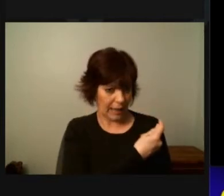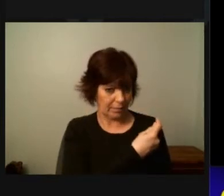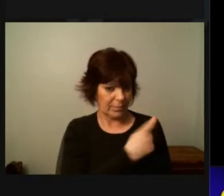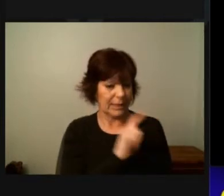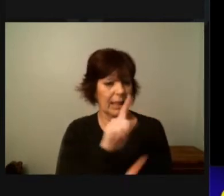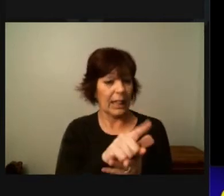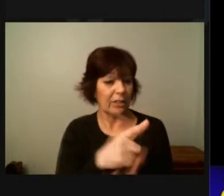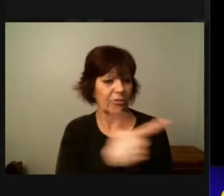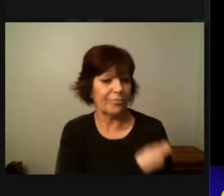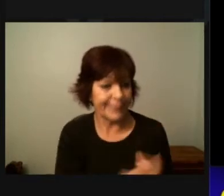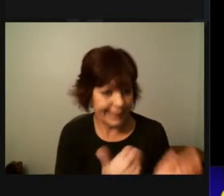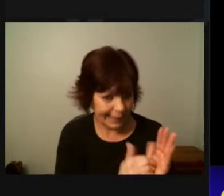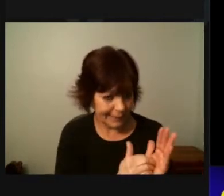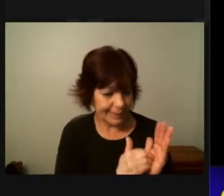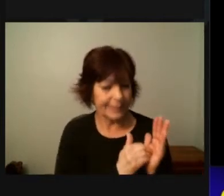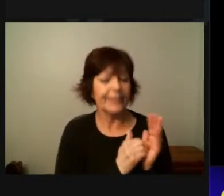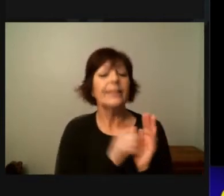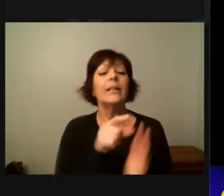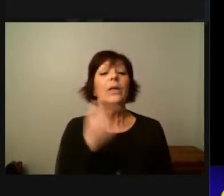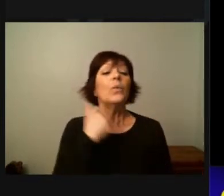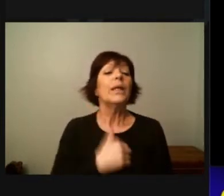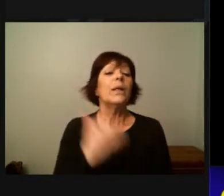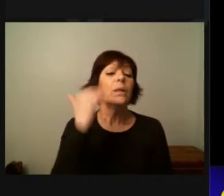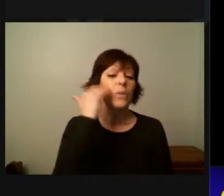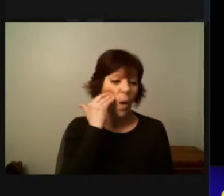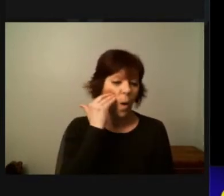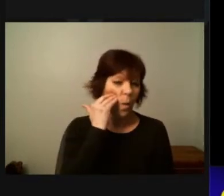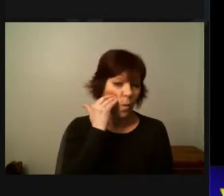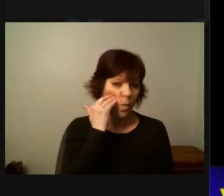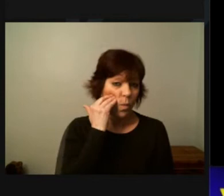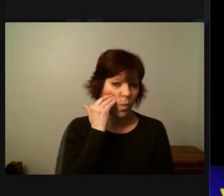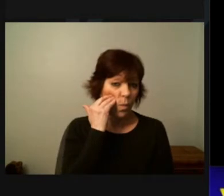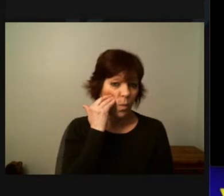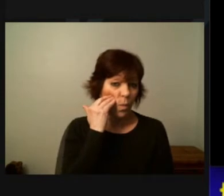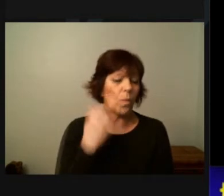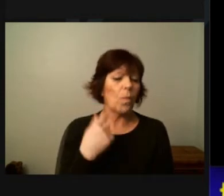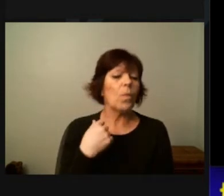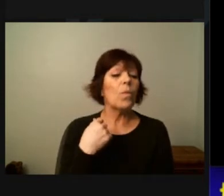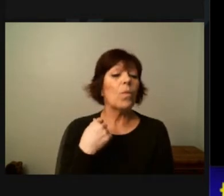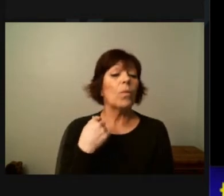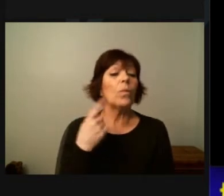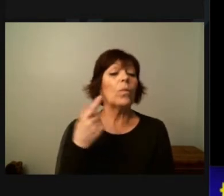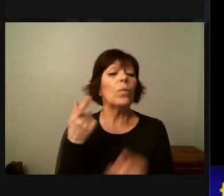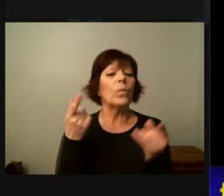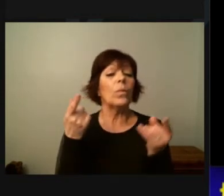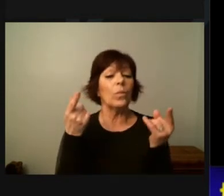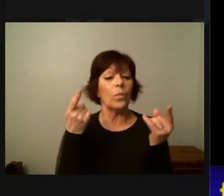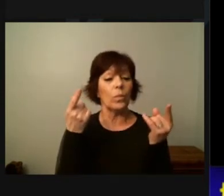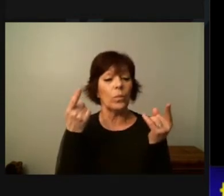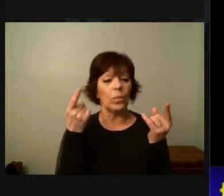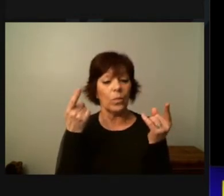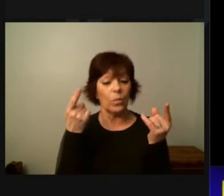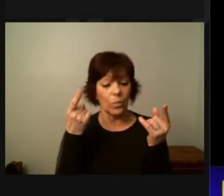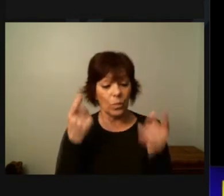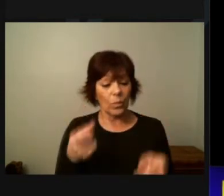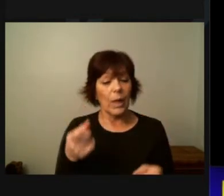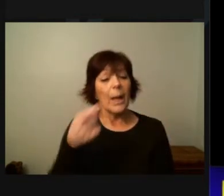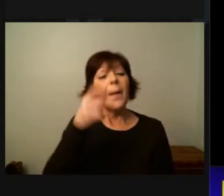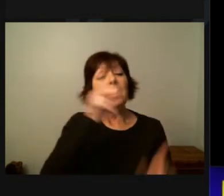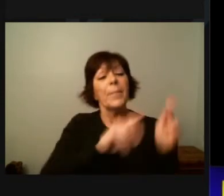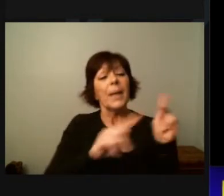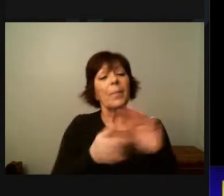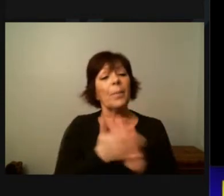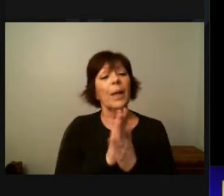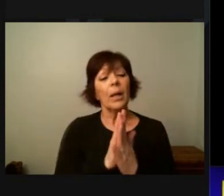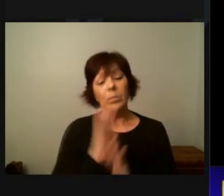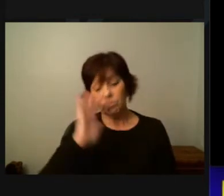So we know that one of the things that are happening is we all sort of have corona fatigue at